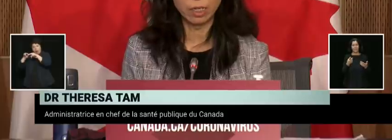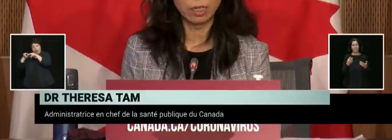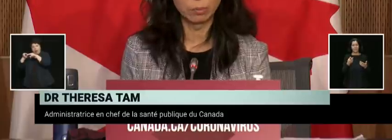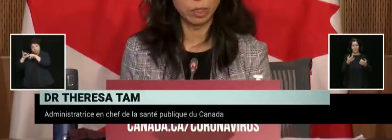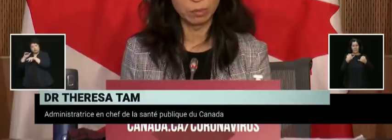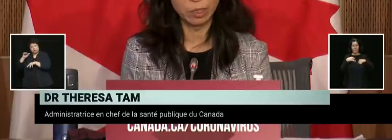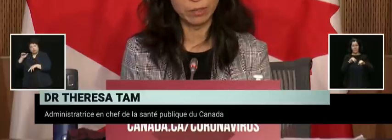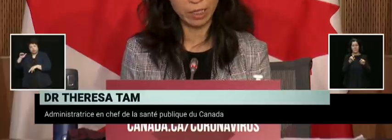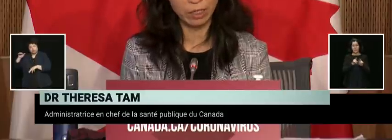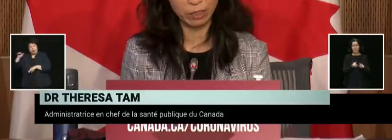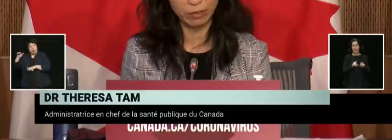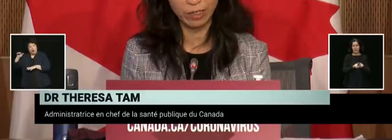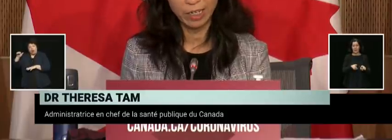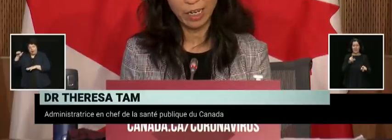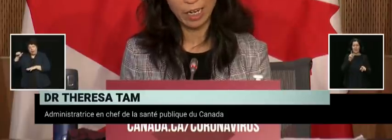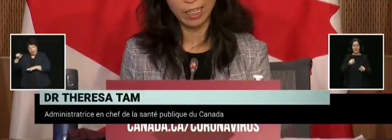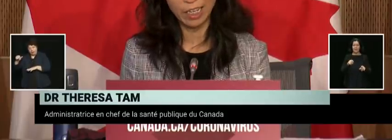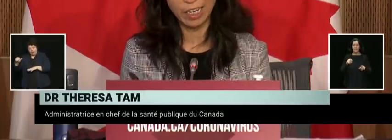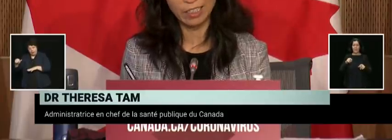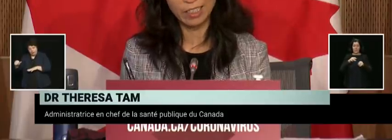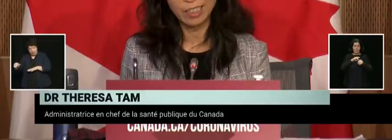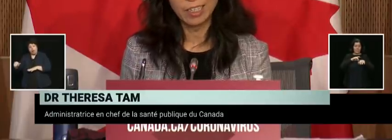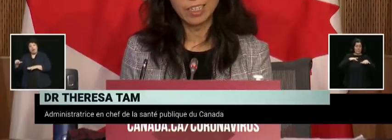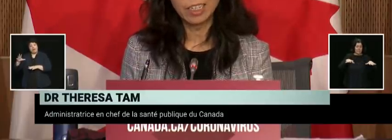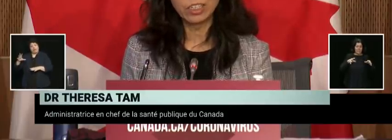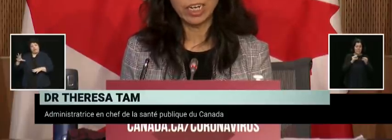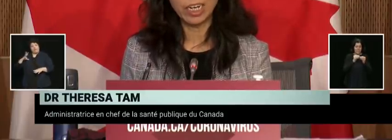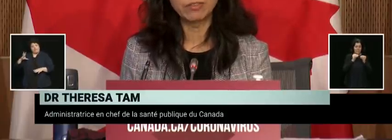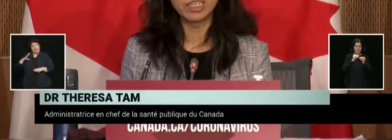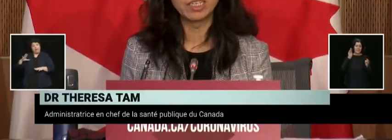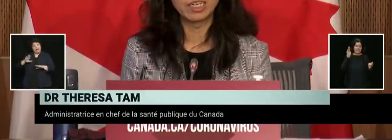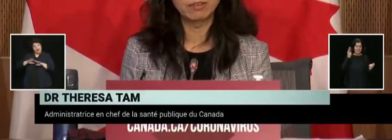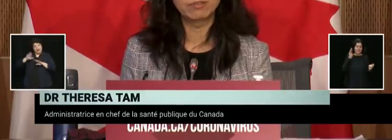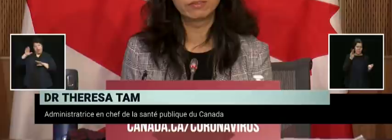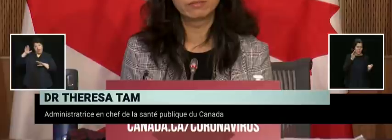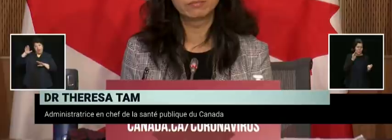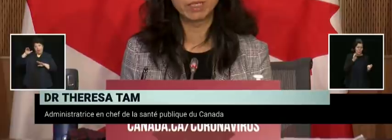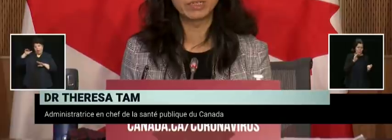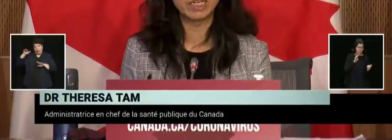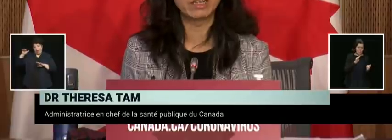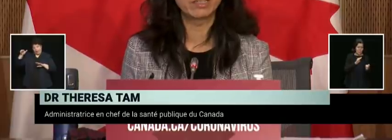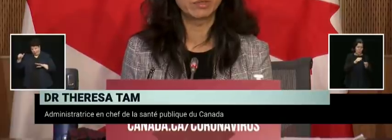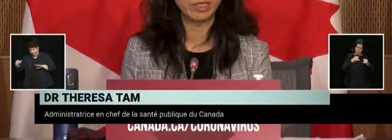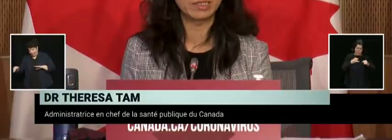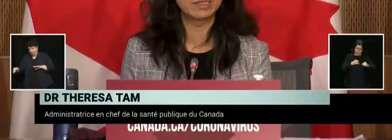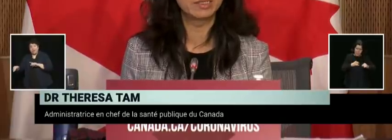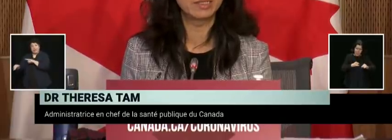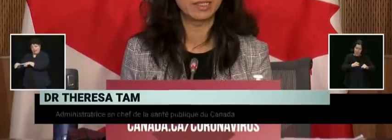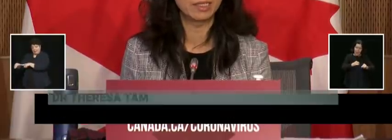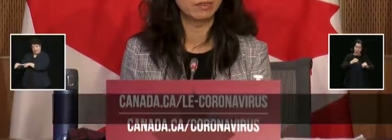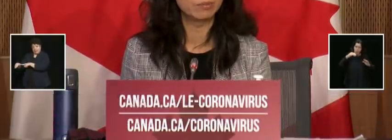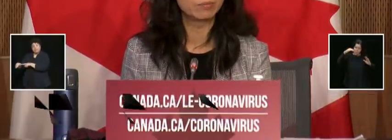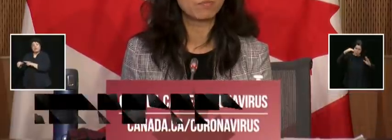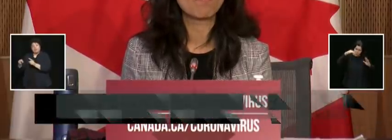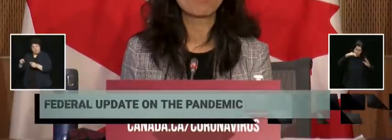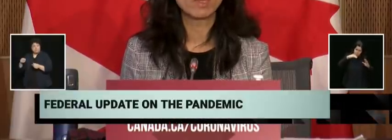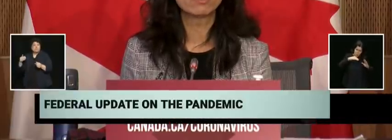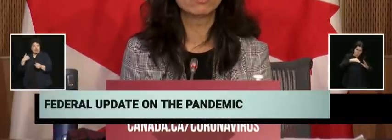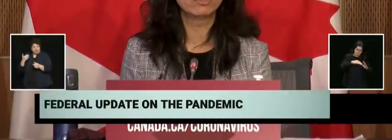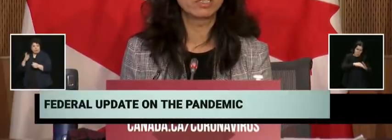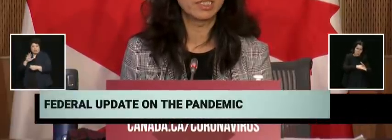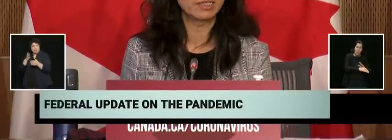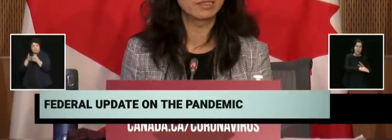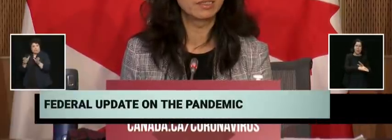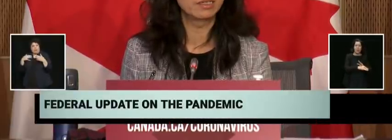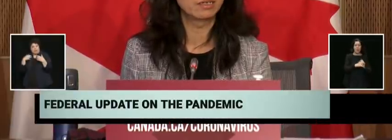to the bottom of that curve, and that you have enough public health capacity set up